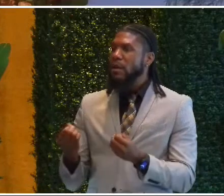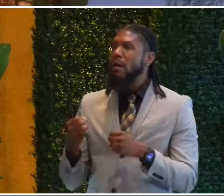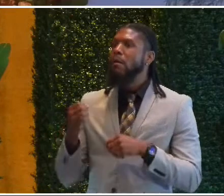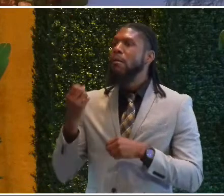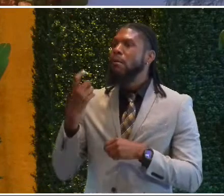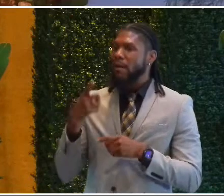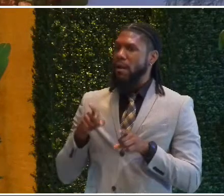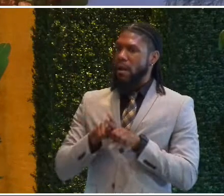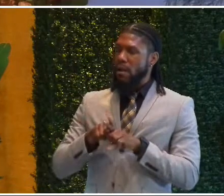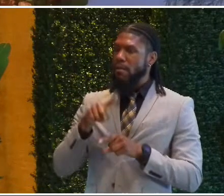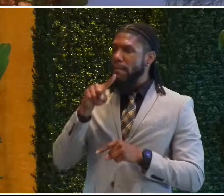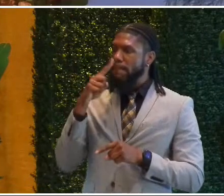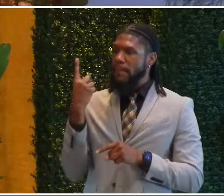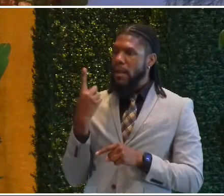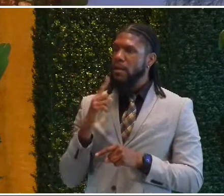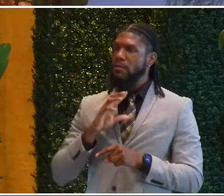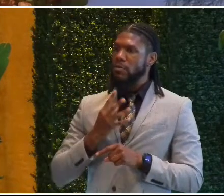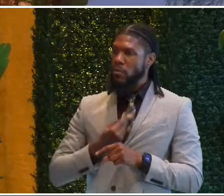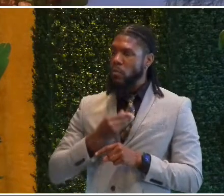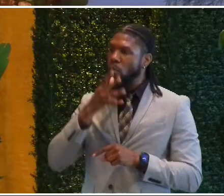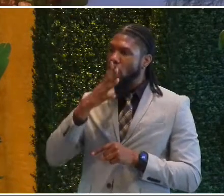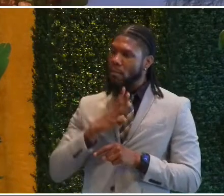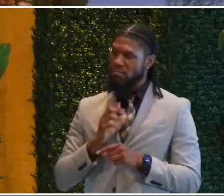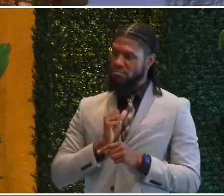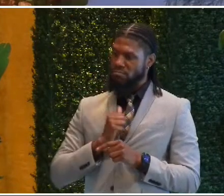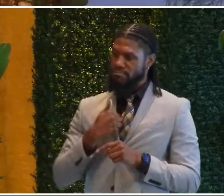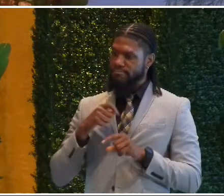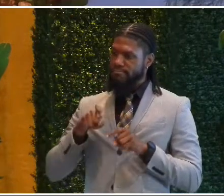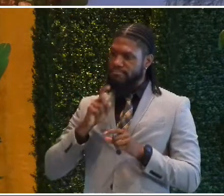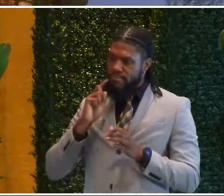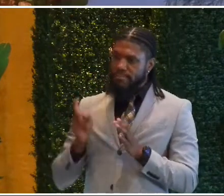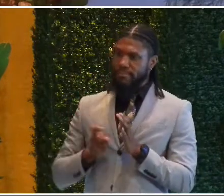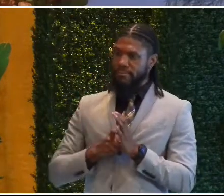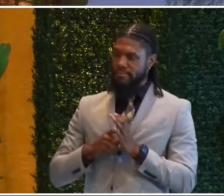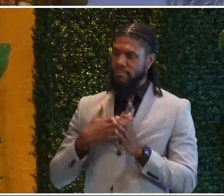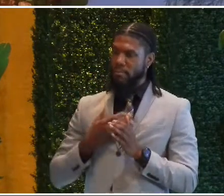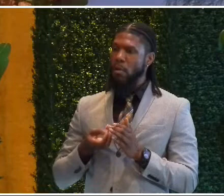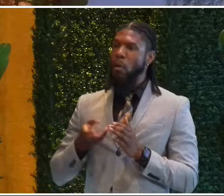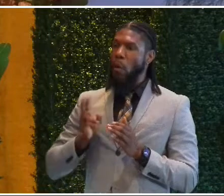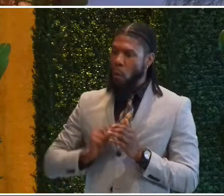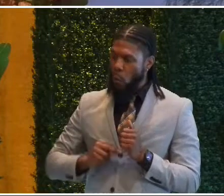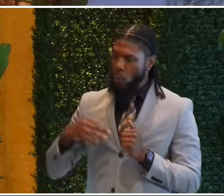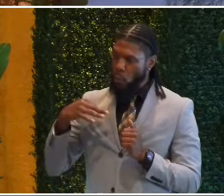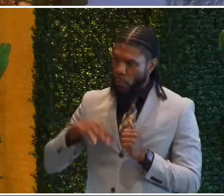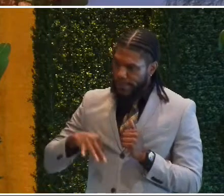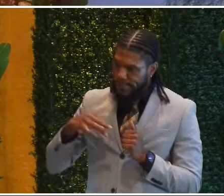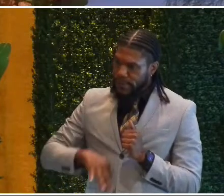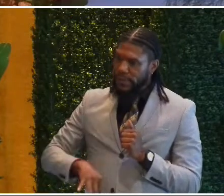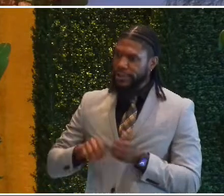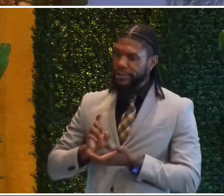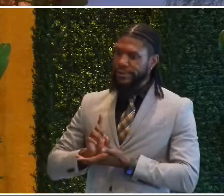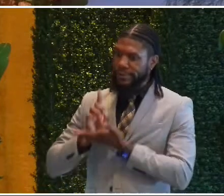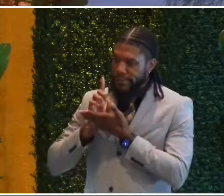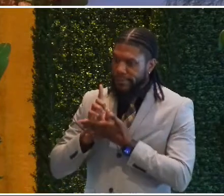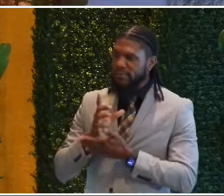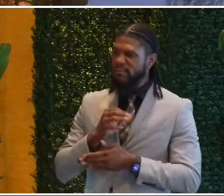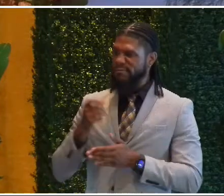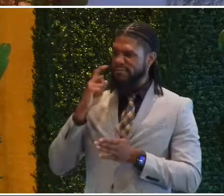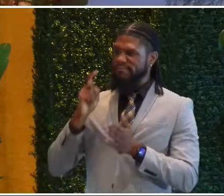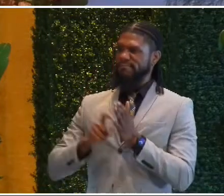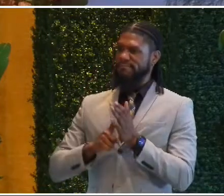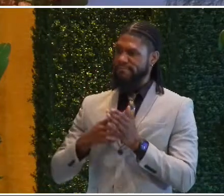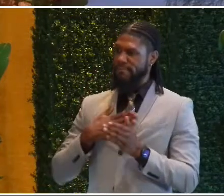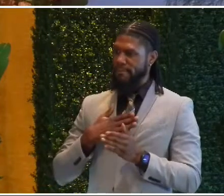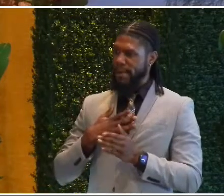trans woman, I've had to acknowledge my own privileges, right? Acknowledge, coming from a family